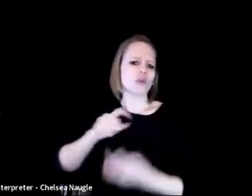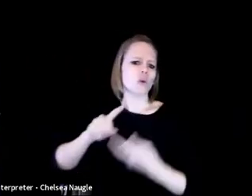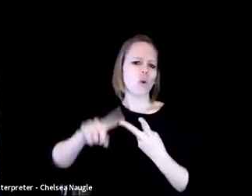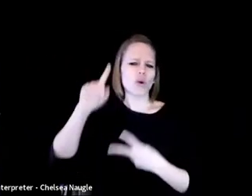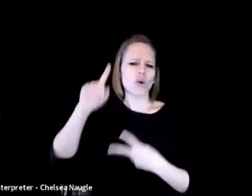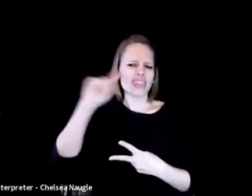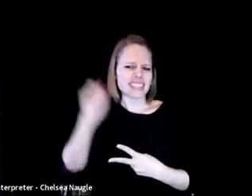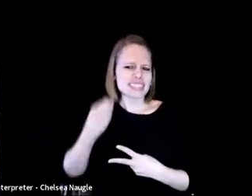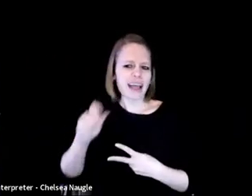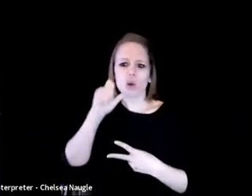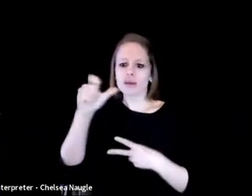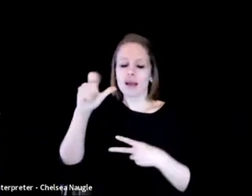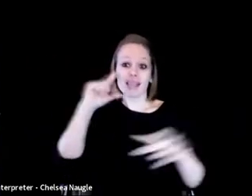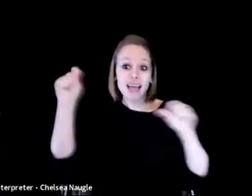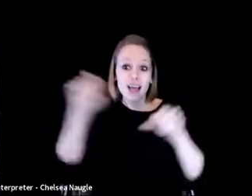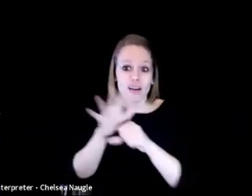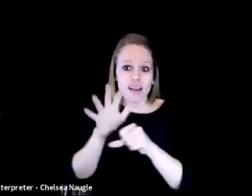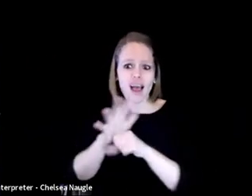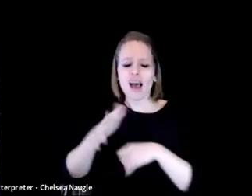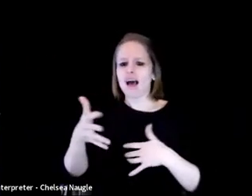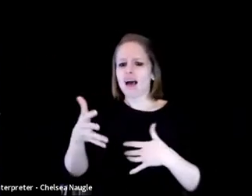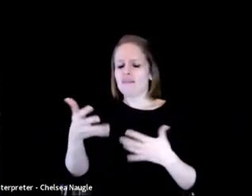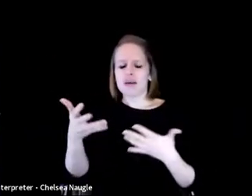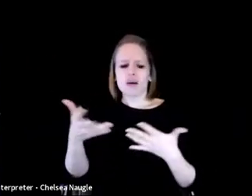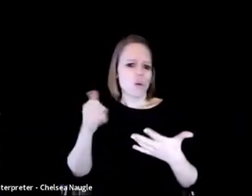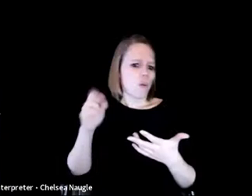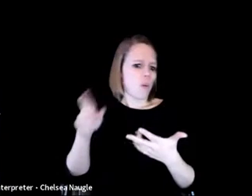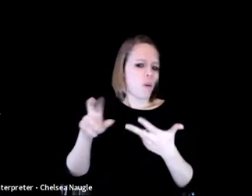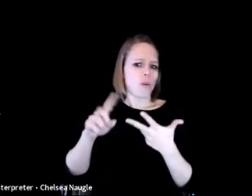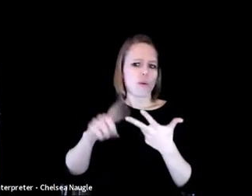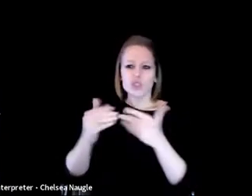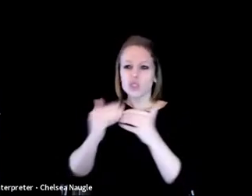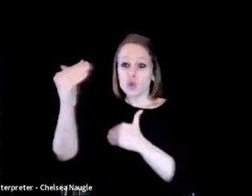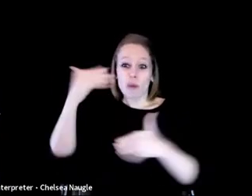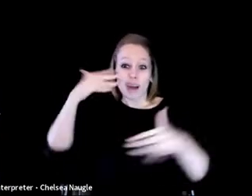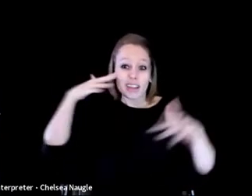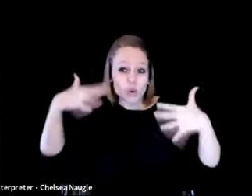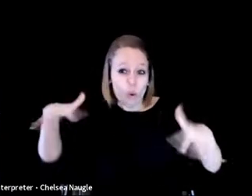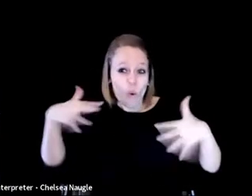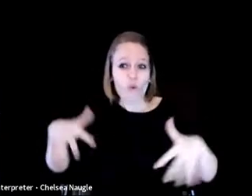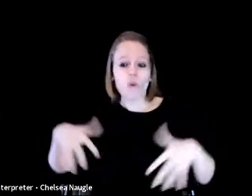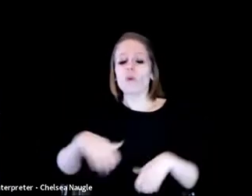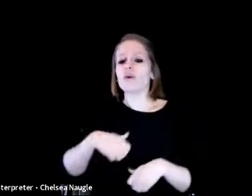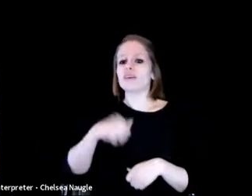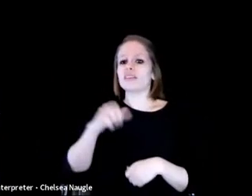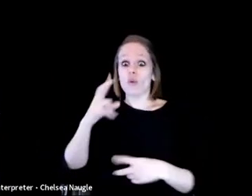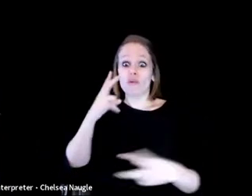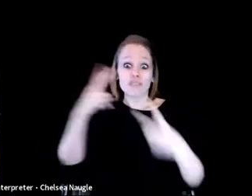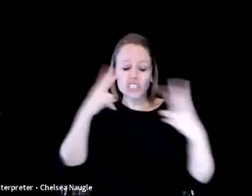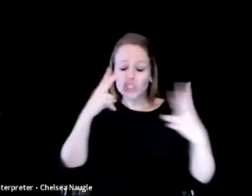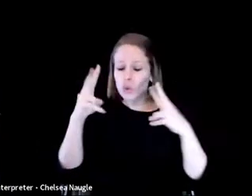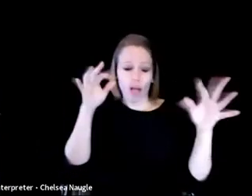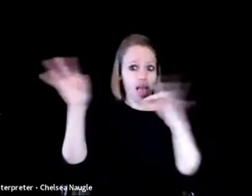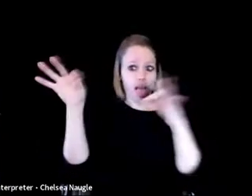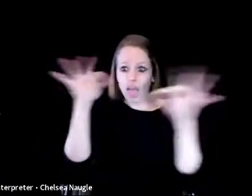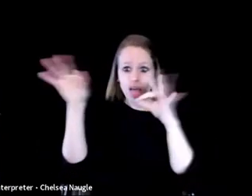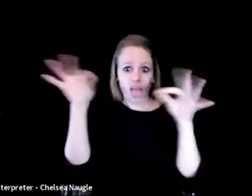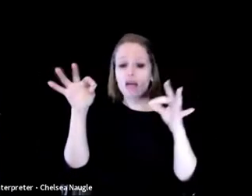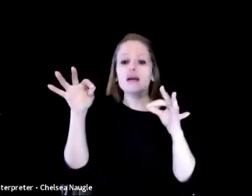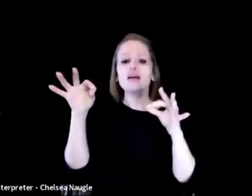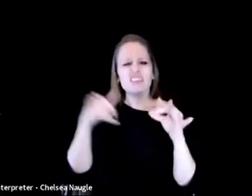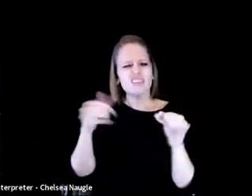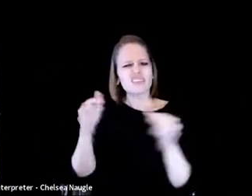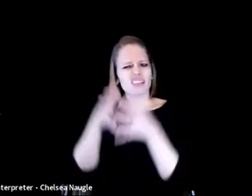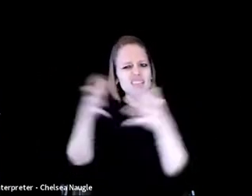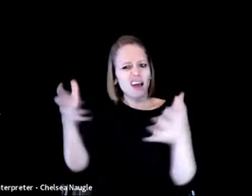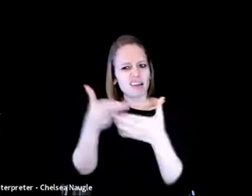isn't amplified, or there's too much additional noise or visual clutter. There's a lot of things that have to be considered.